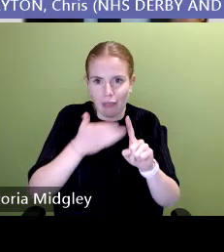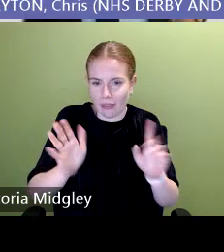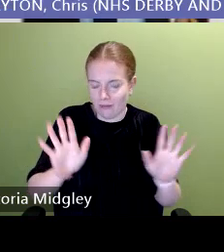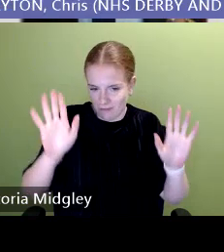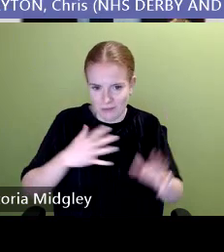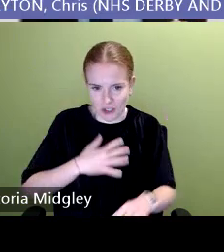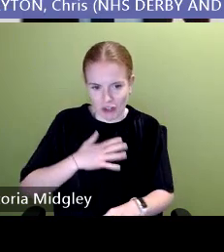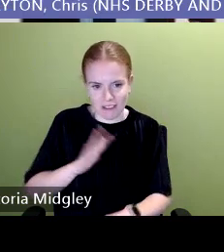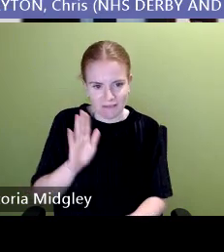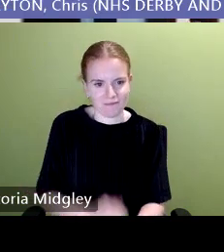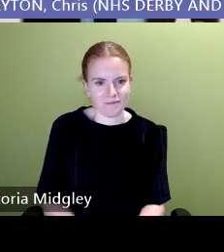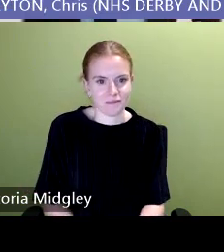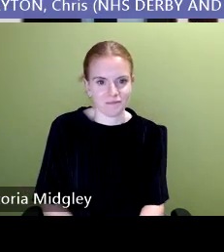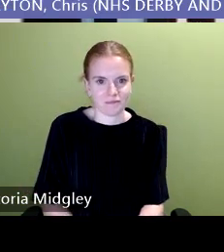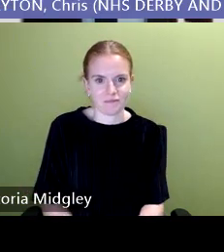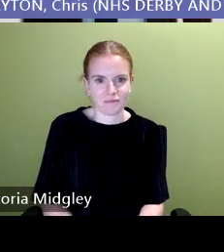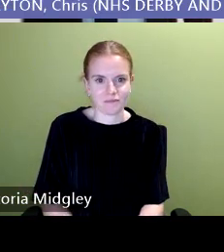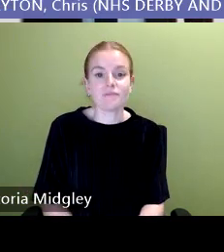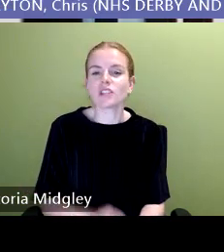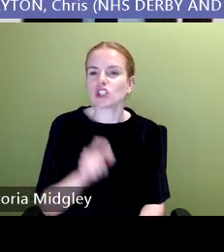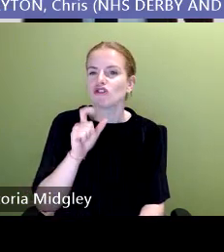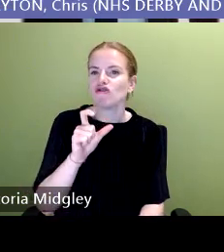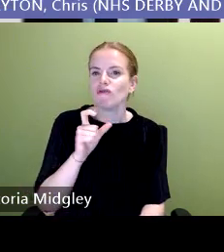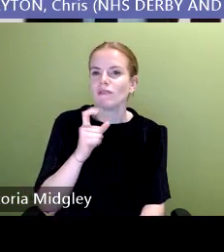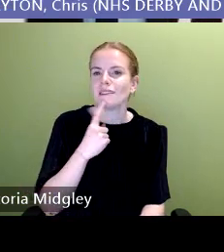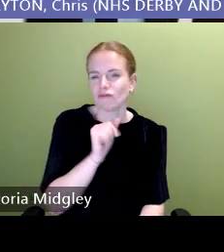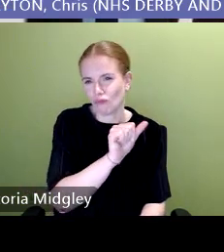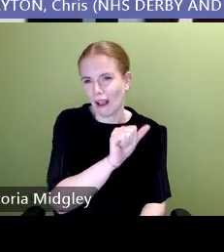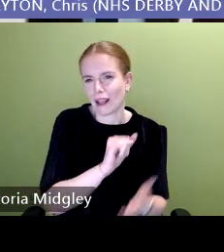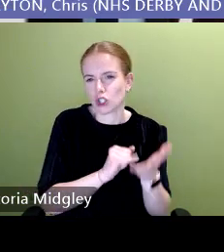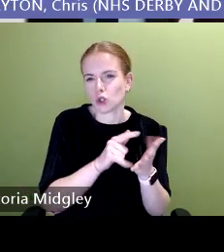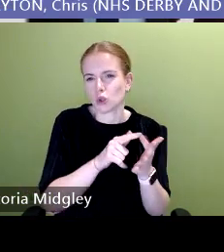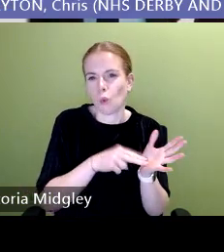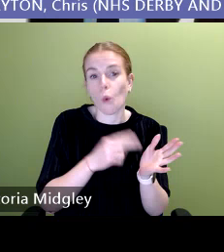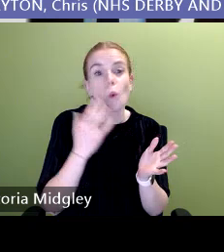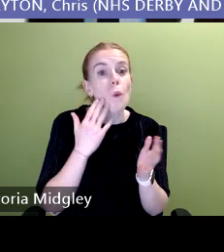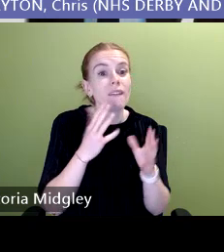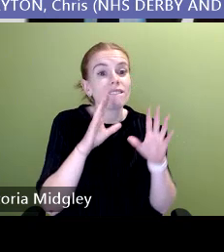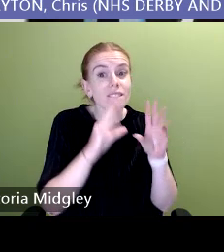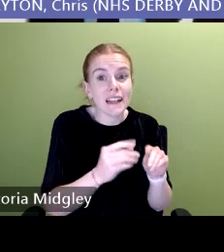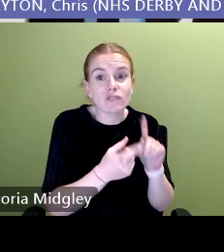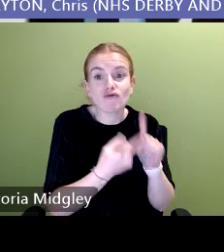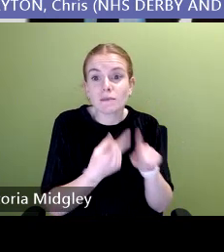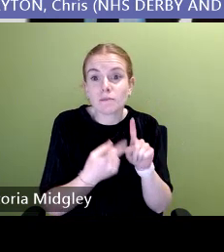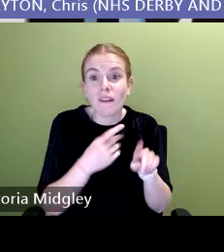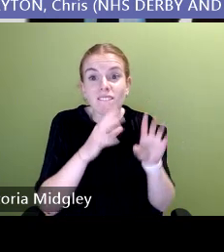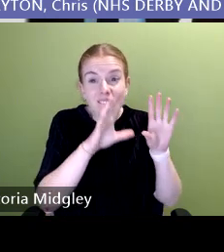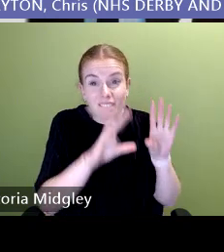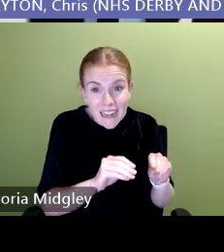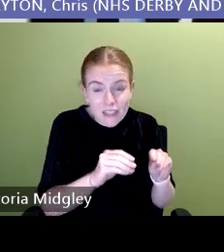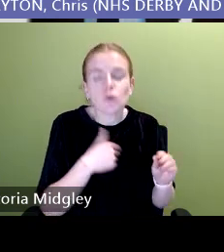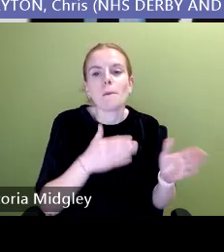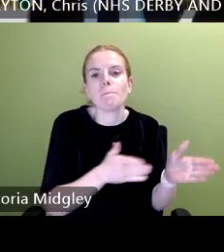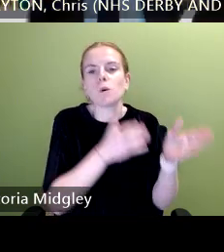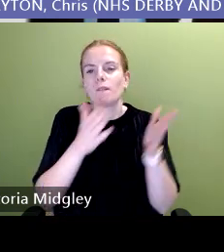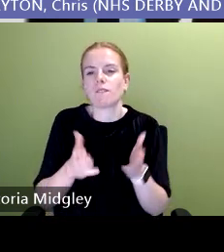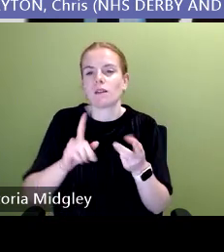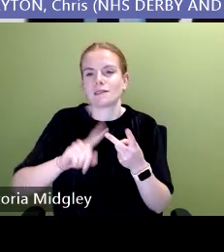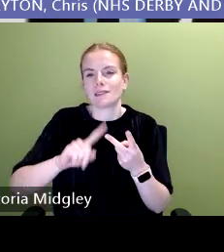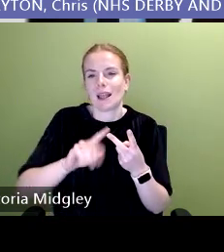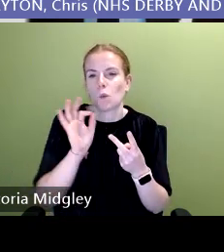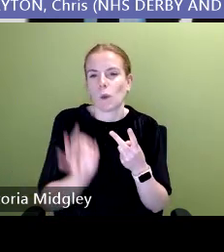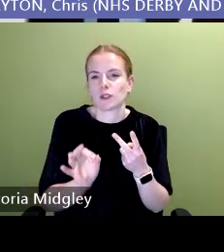I think you're right, Sean. Once we see that nobody's responding, we'll move on. We need to capture everything, don't we? Yeah.